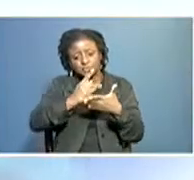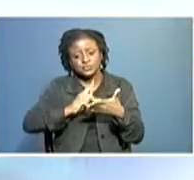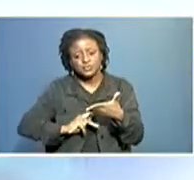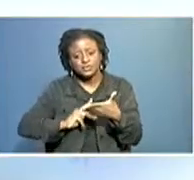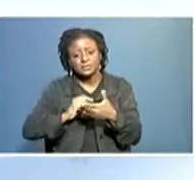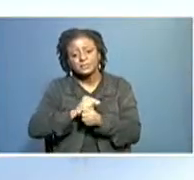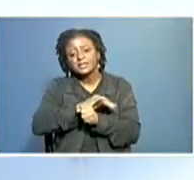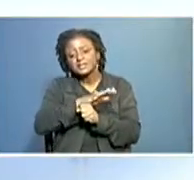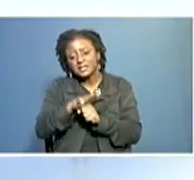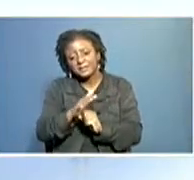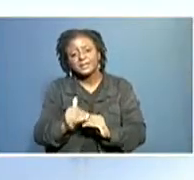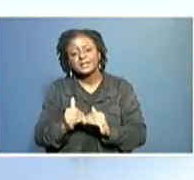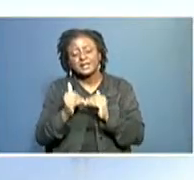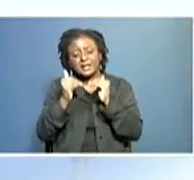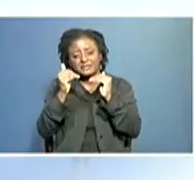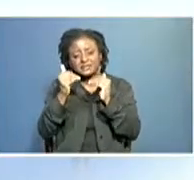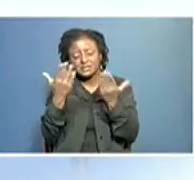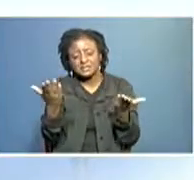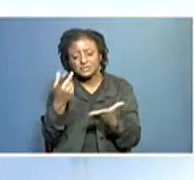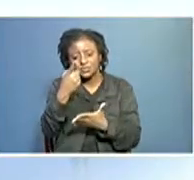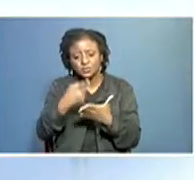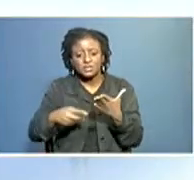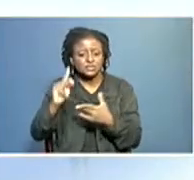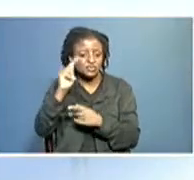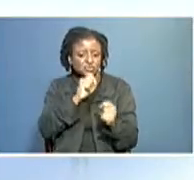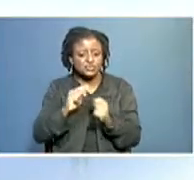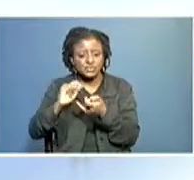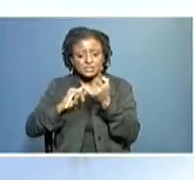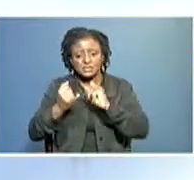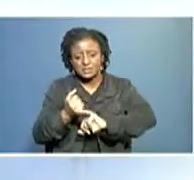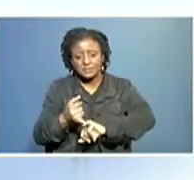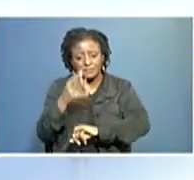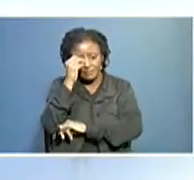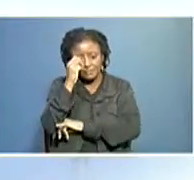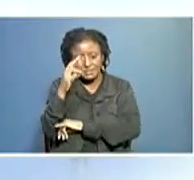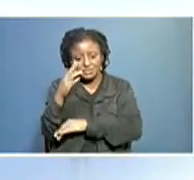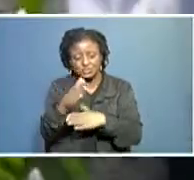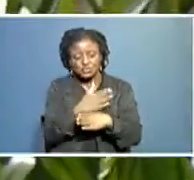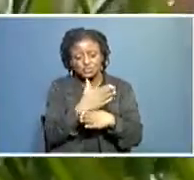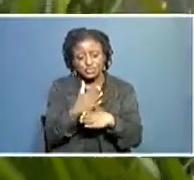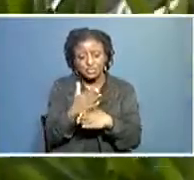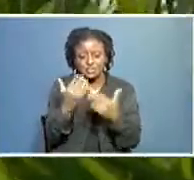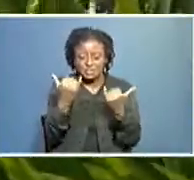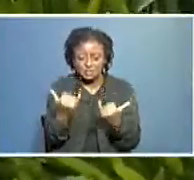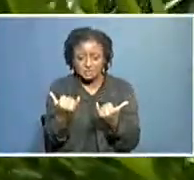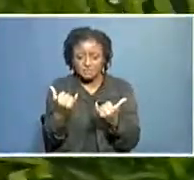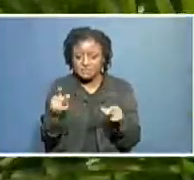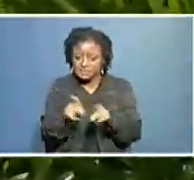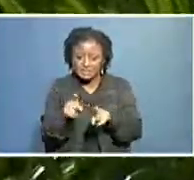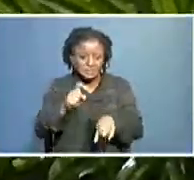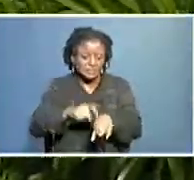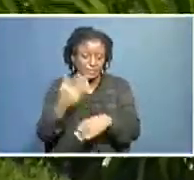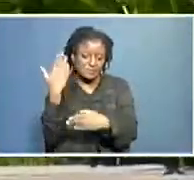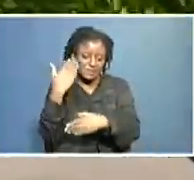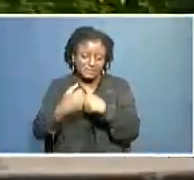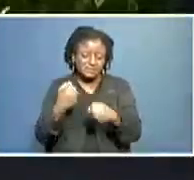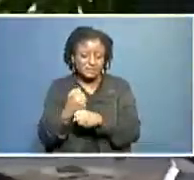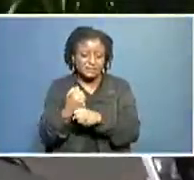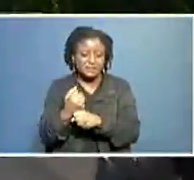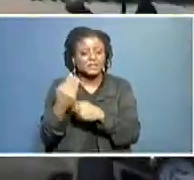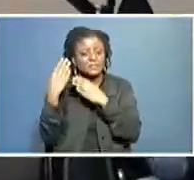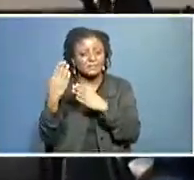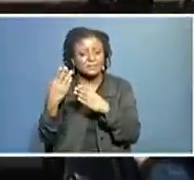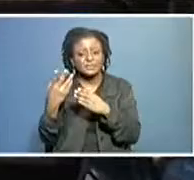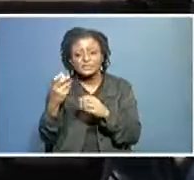levels. Here's what the tourism minister shared with our Altavis Munnings. At this time last year, the Bahamas was still under